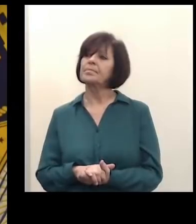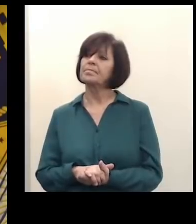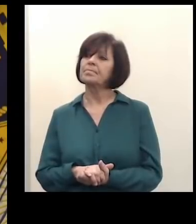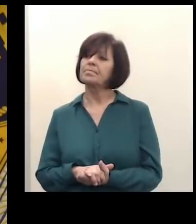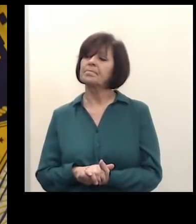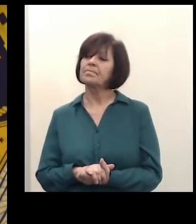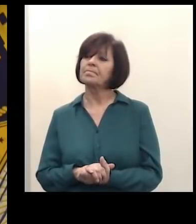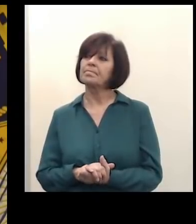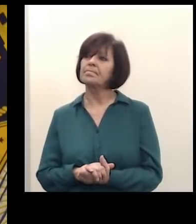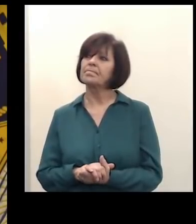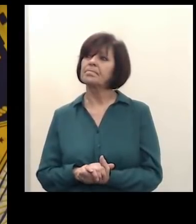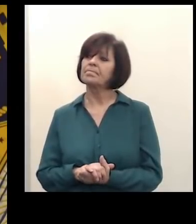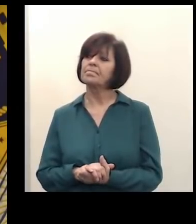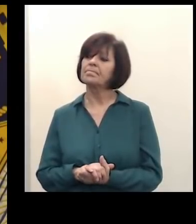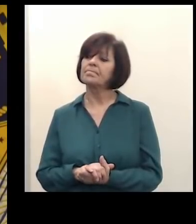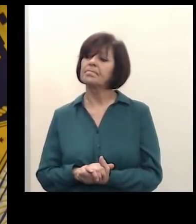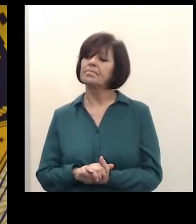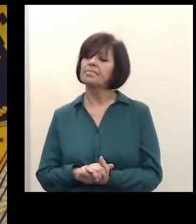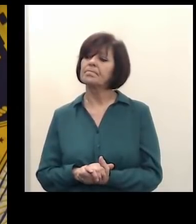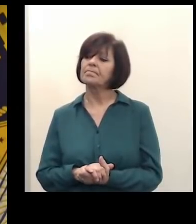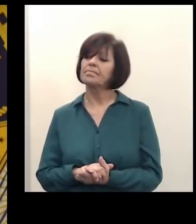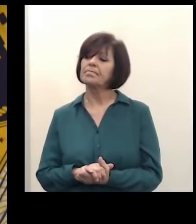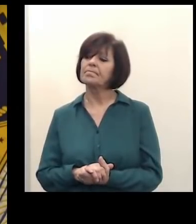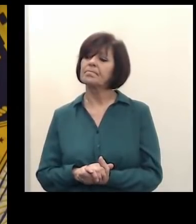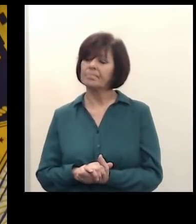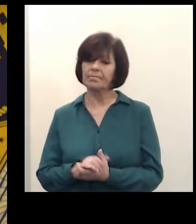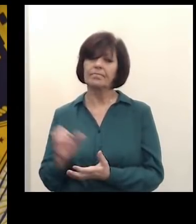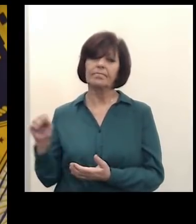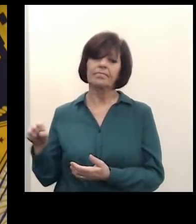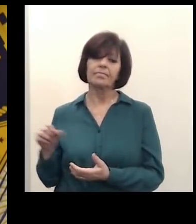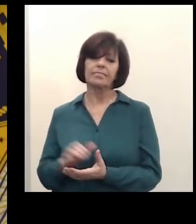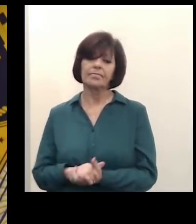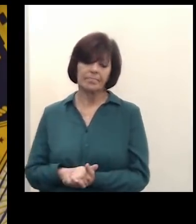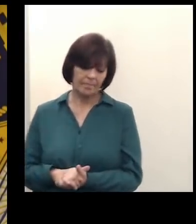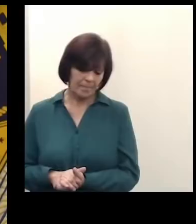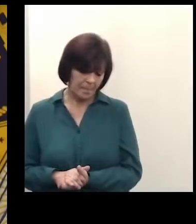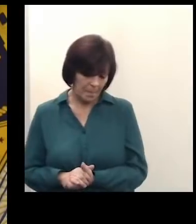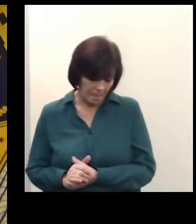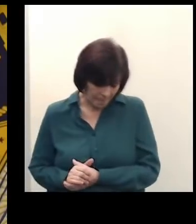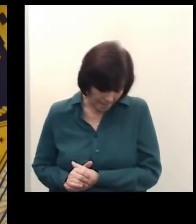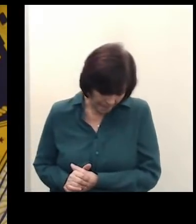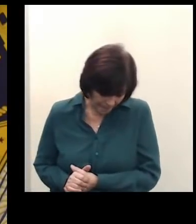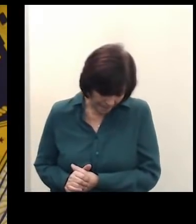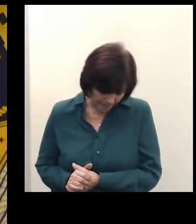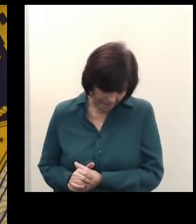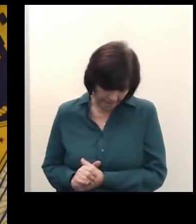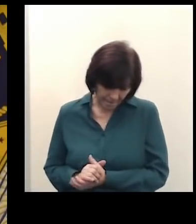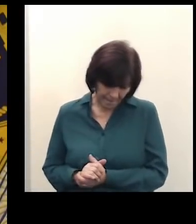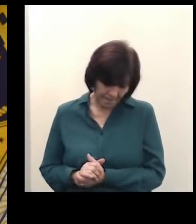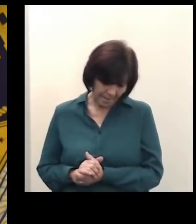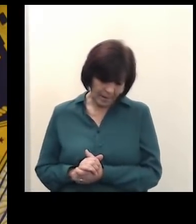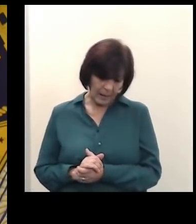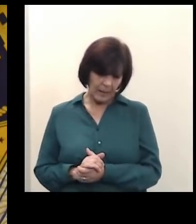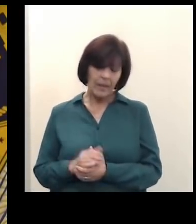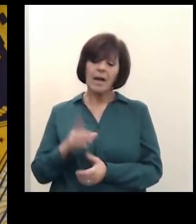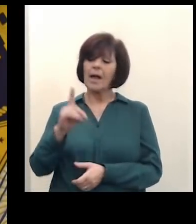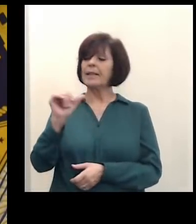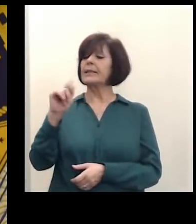Anybody on from Spectrum? Yes, Brianne Rozier here. According to data, it shows